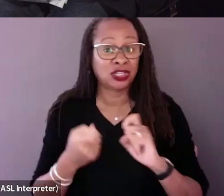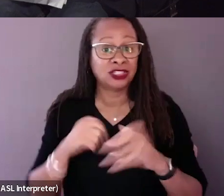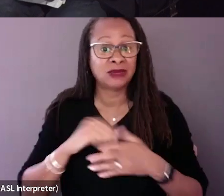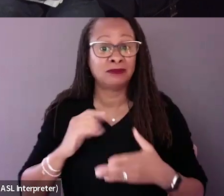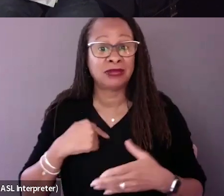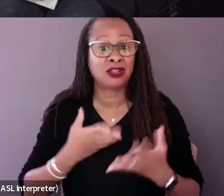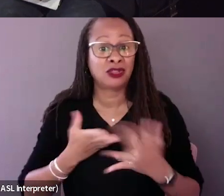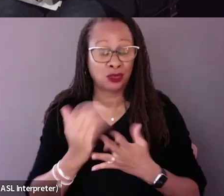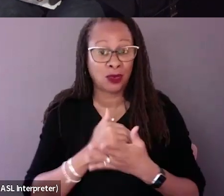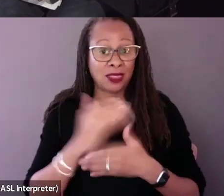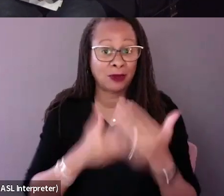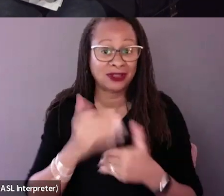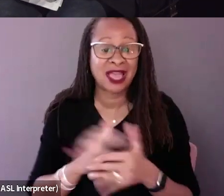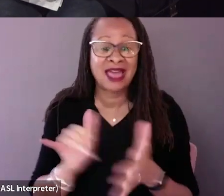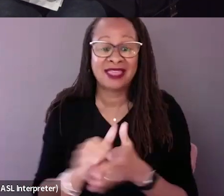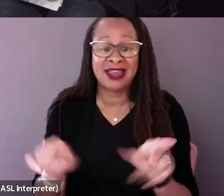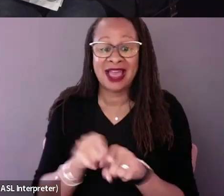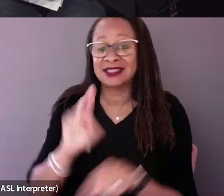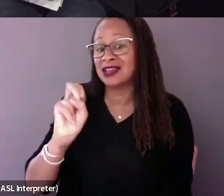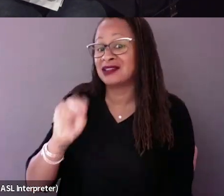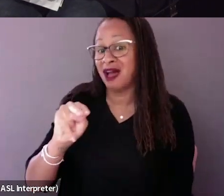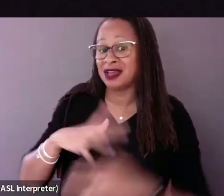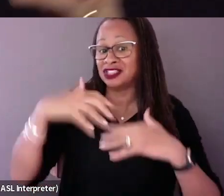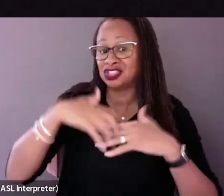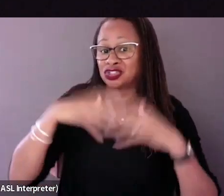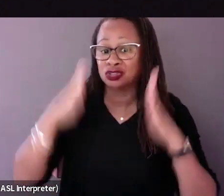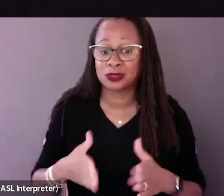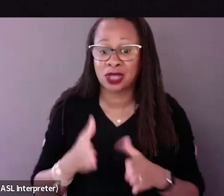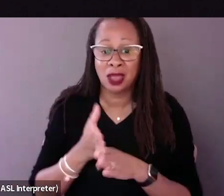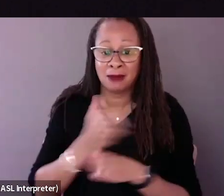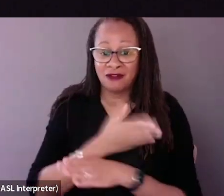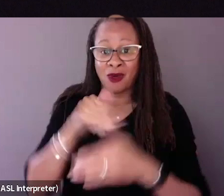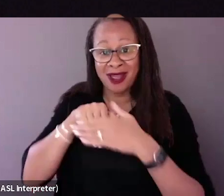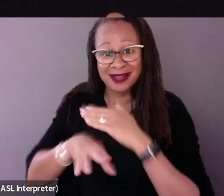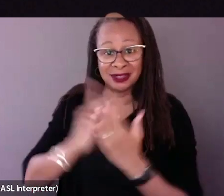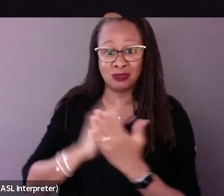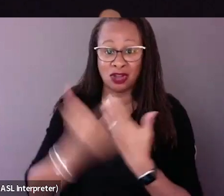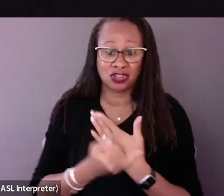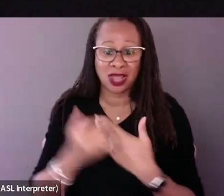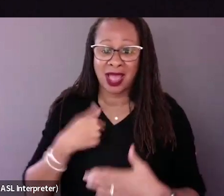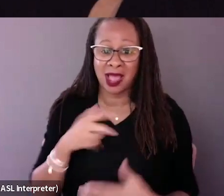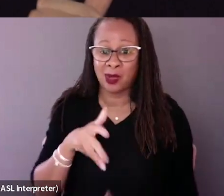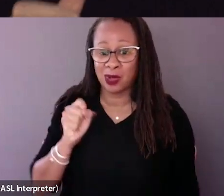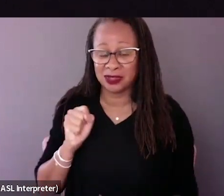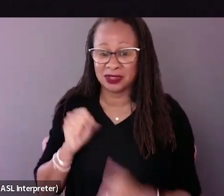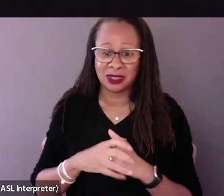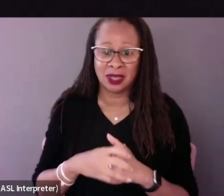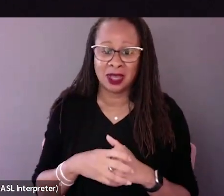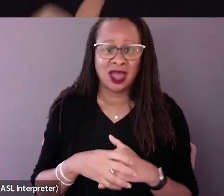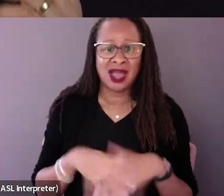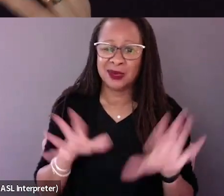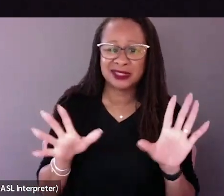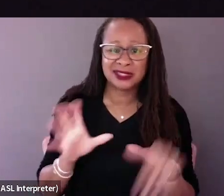process. And that is that as a non-Indigenous person, I think before I entered this project, I was